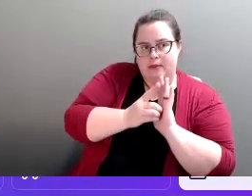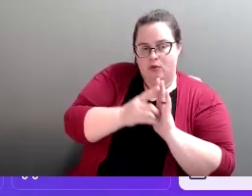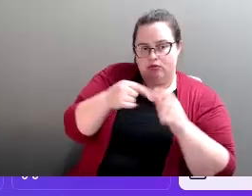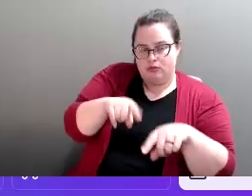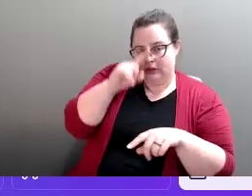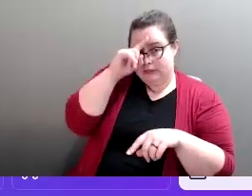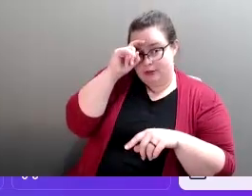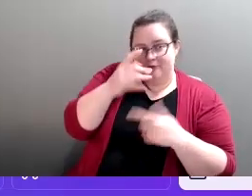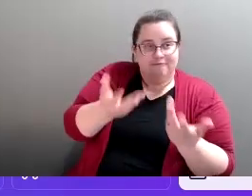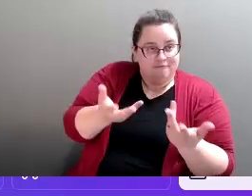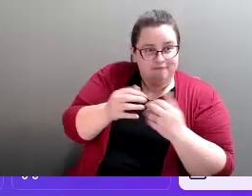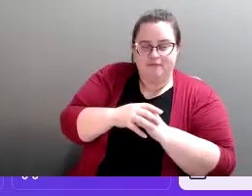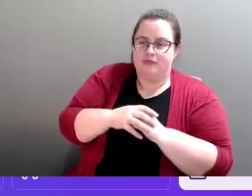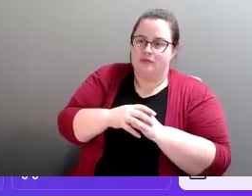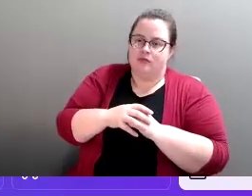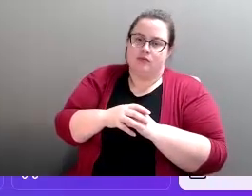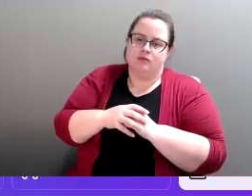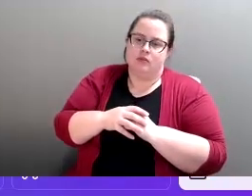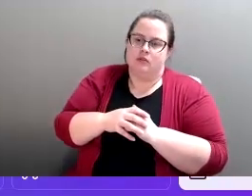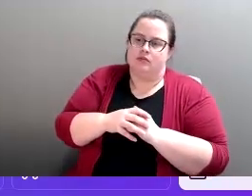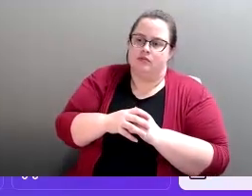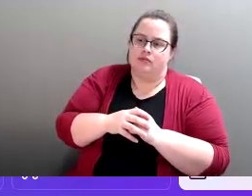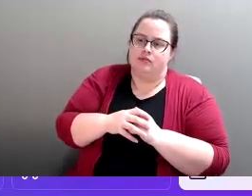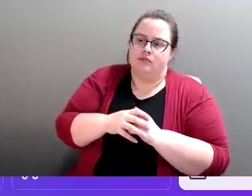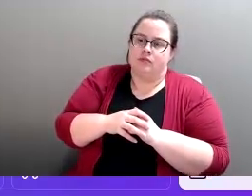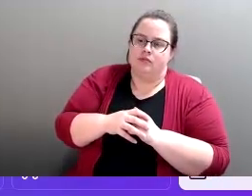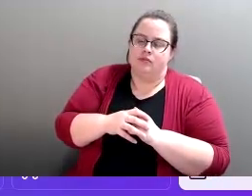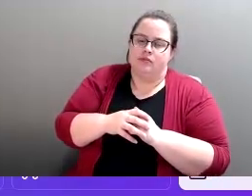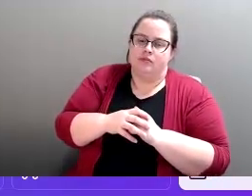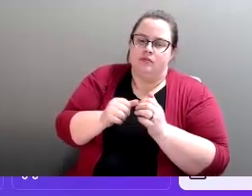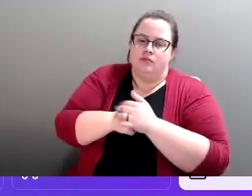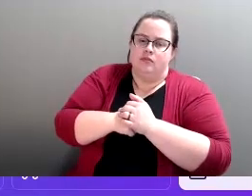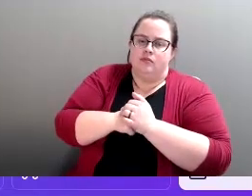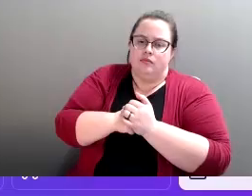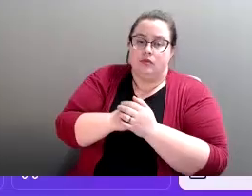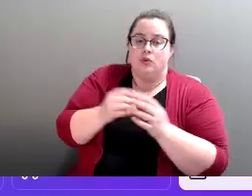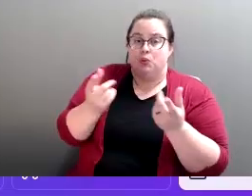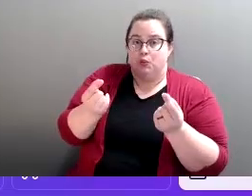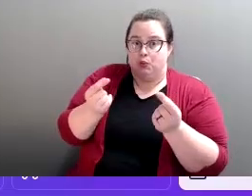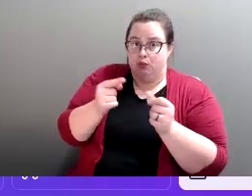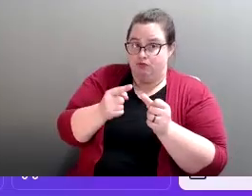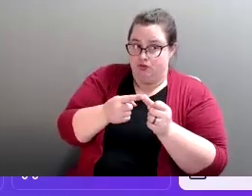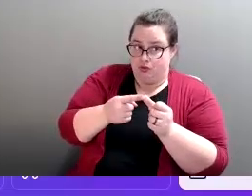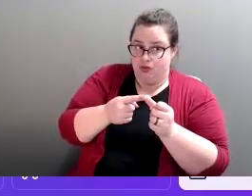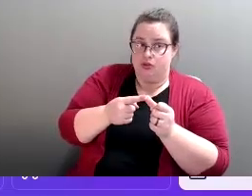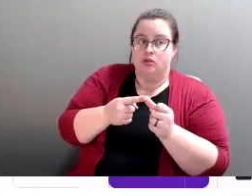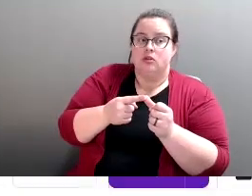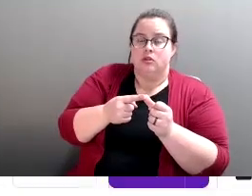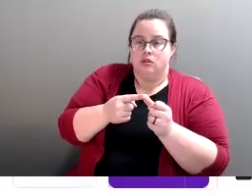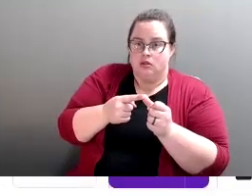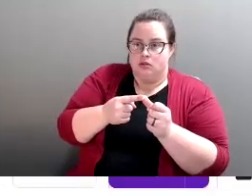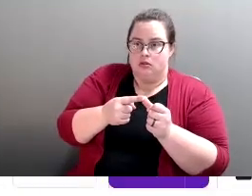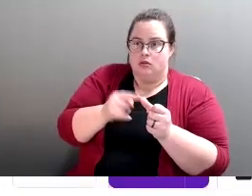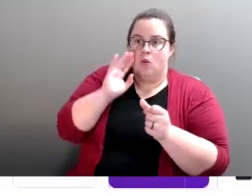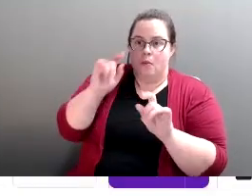summer. So we'll Mhm. end up there. But what we're gonna do first is I'm gonna bring